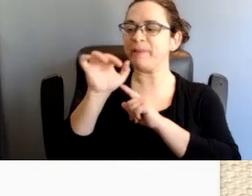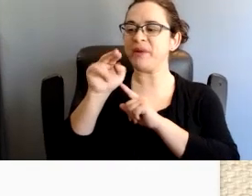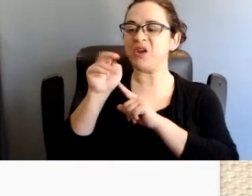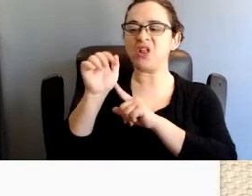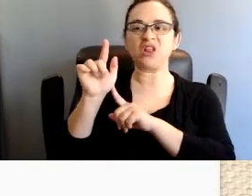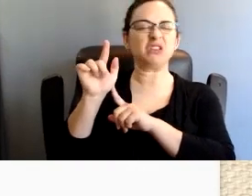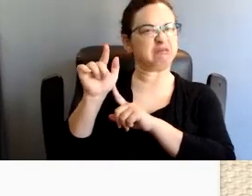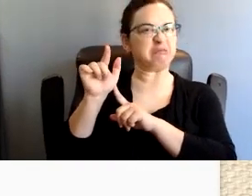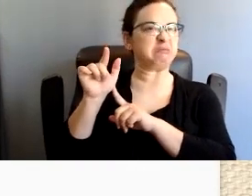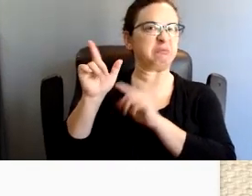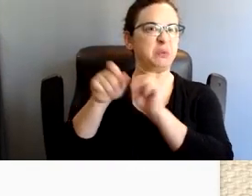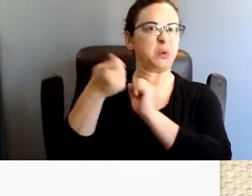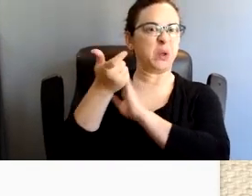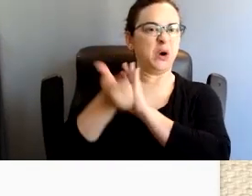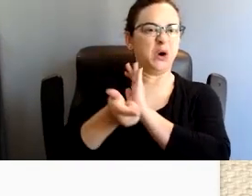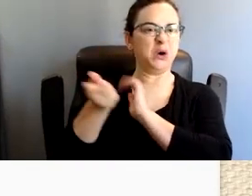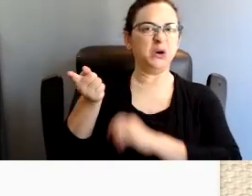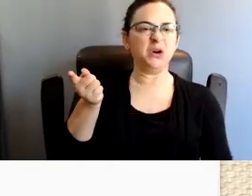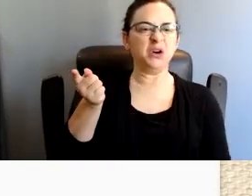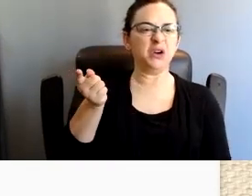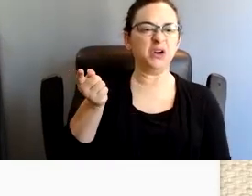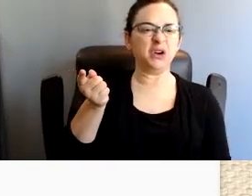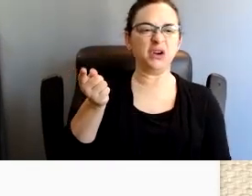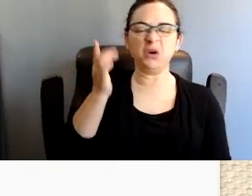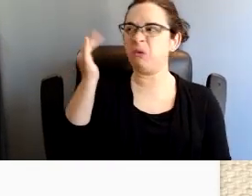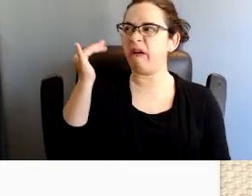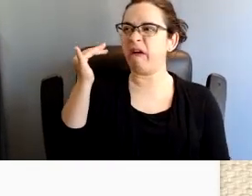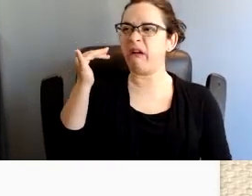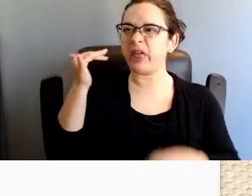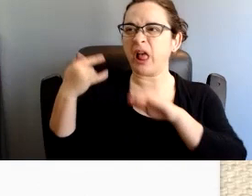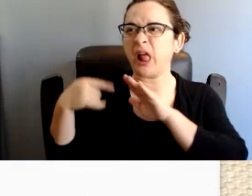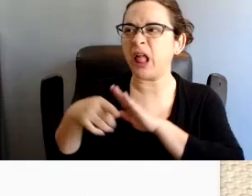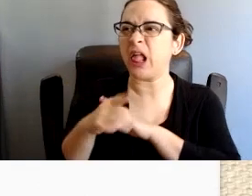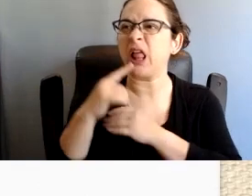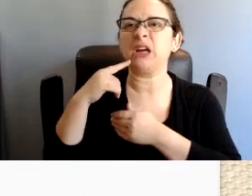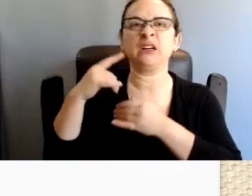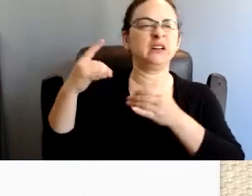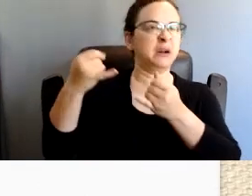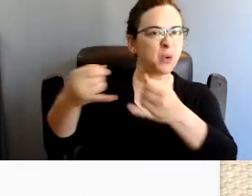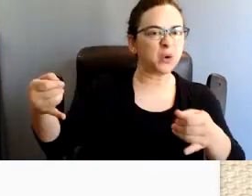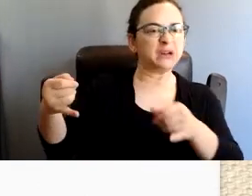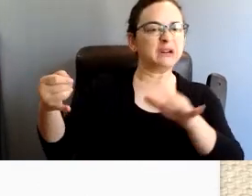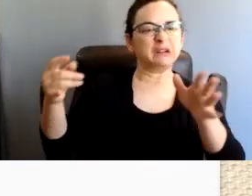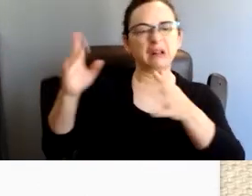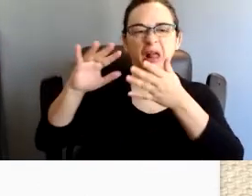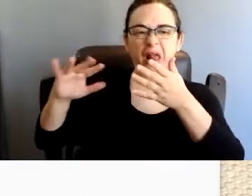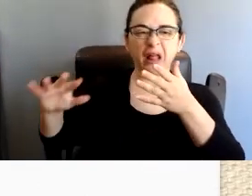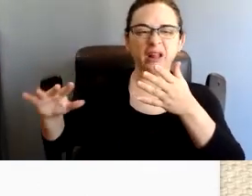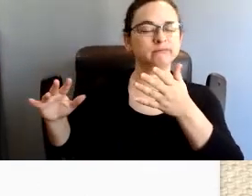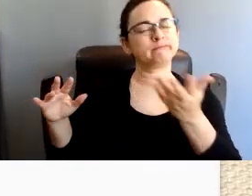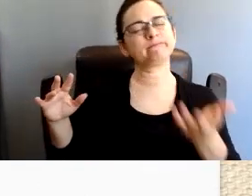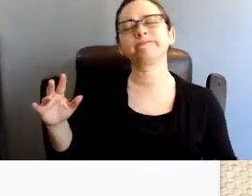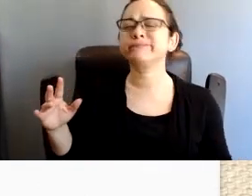they're criminals just because why? Because they cross the border or because they did that or things like that. Okay, the border, it was just a